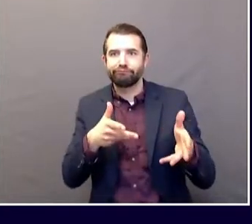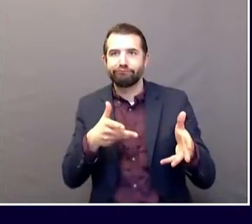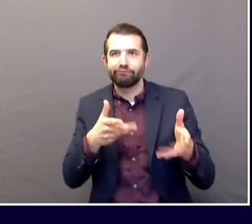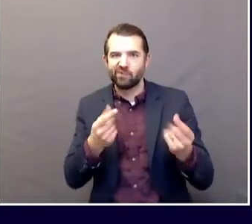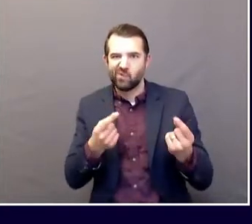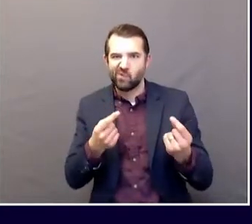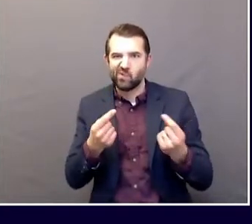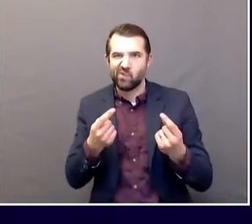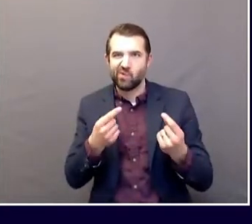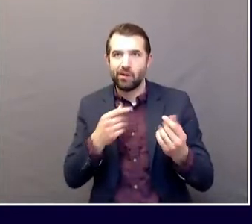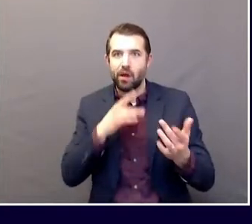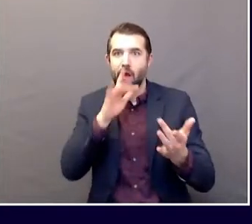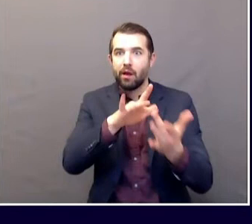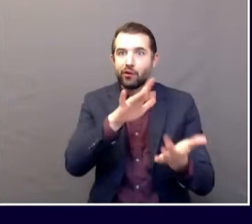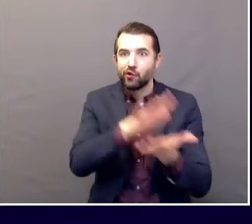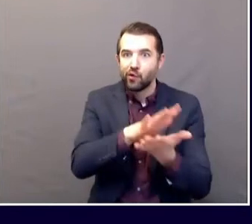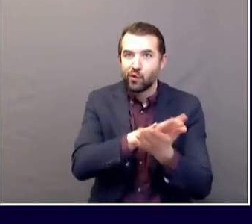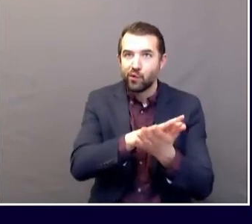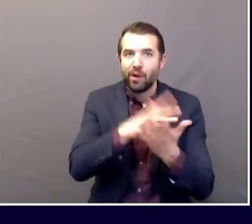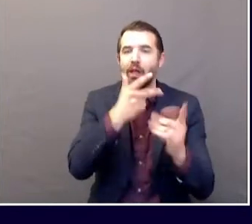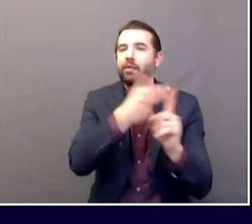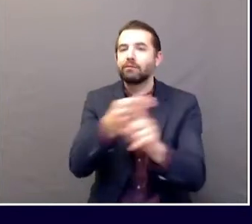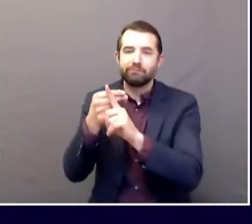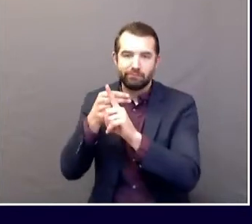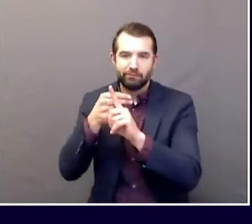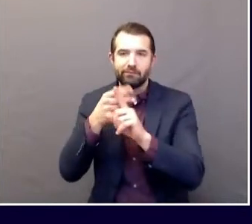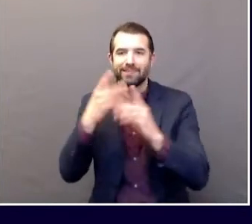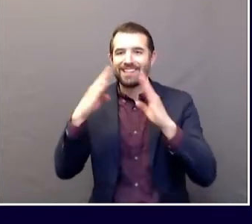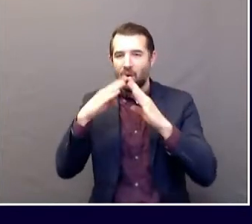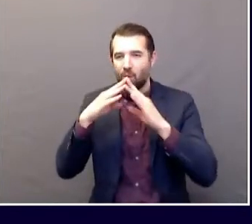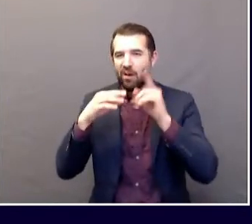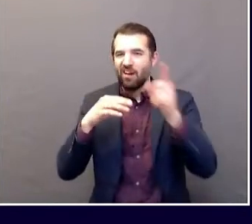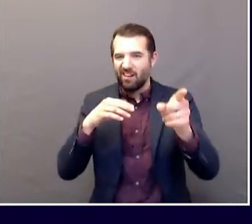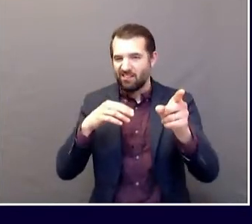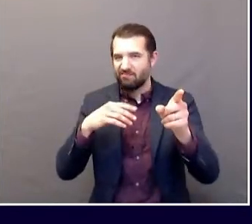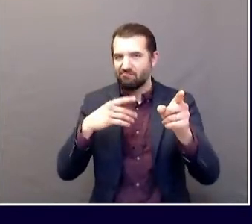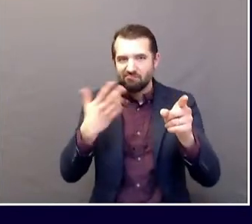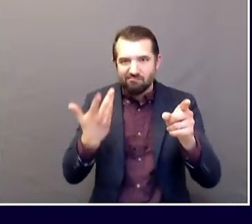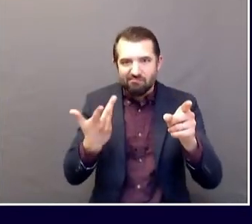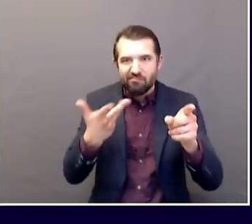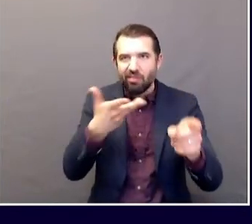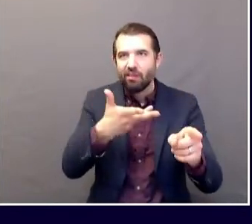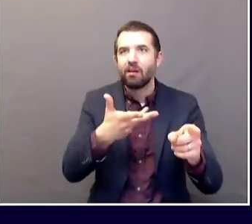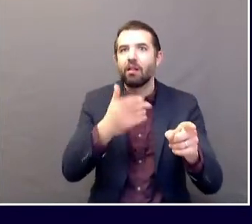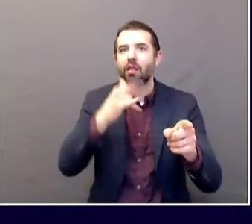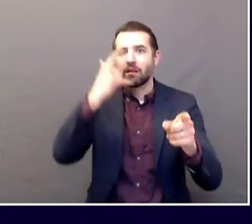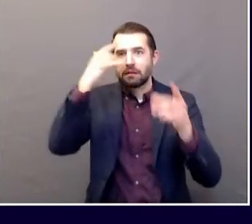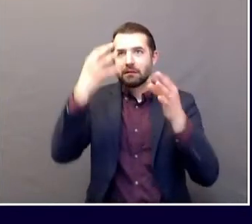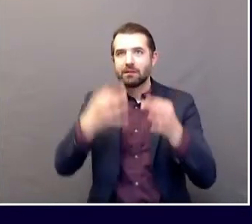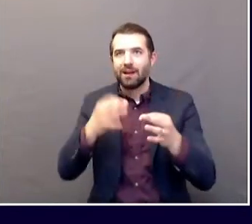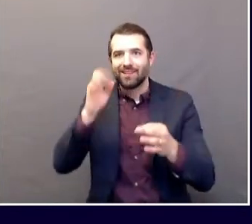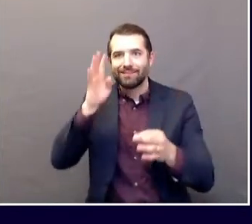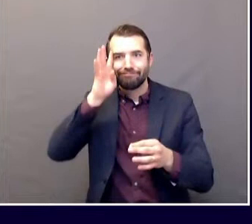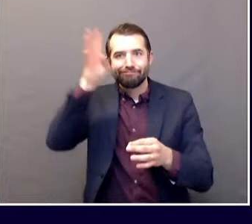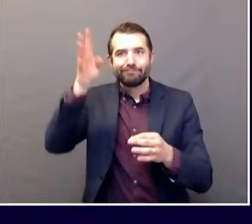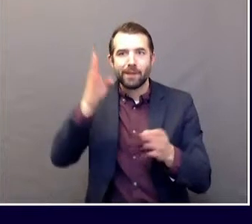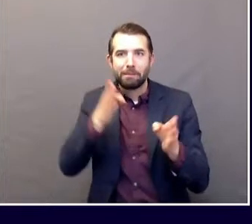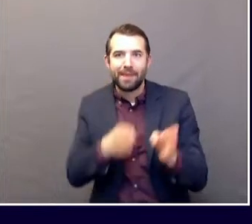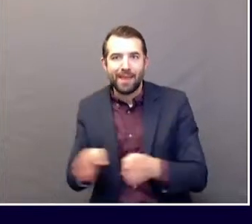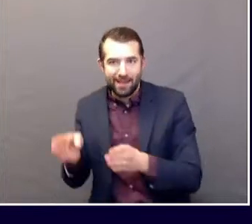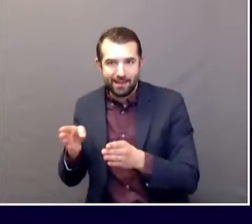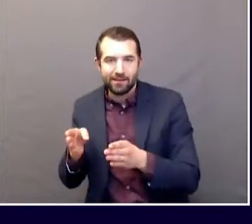if that was what spurred it, and if that ambulance company